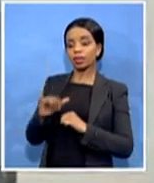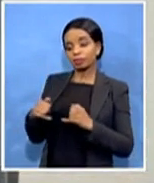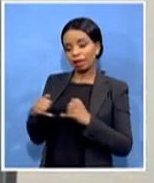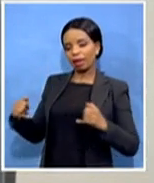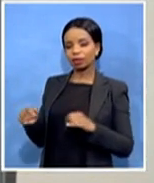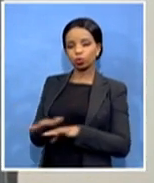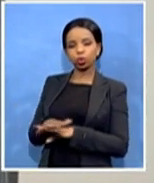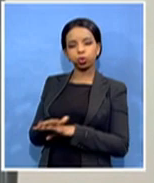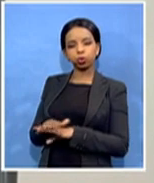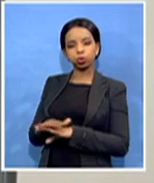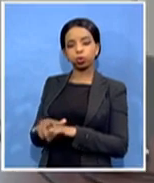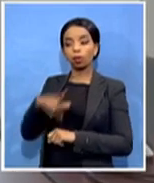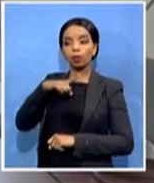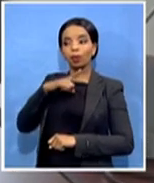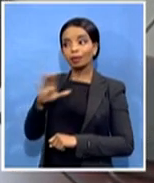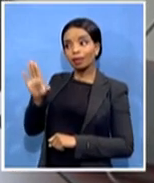on a state plane?